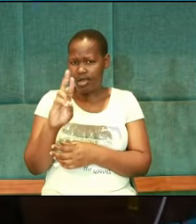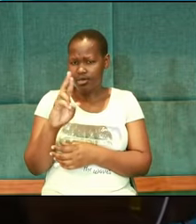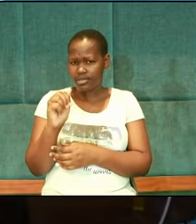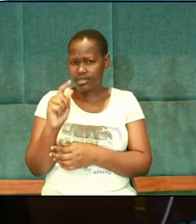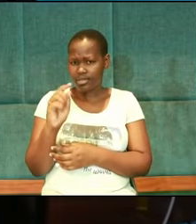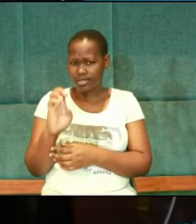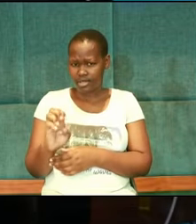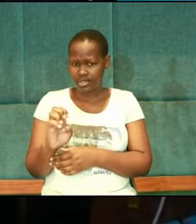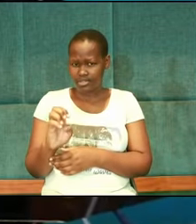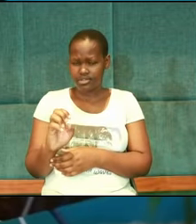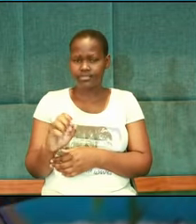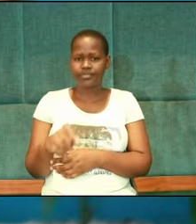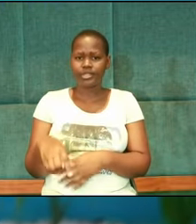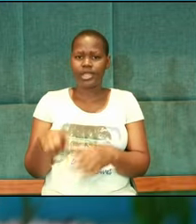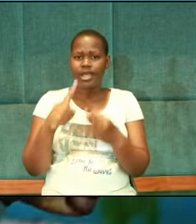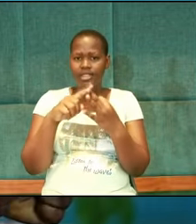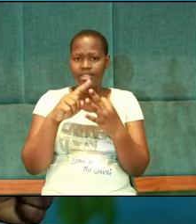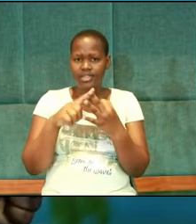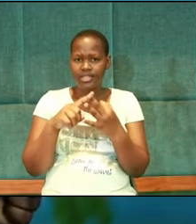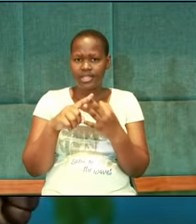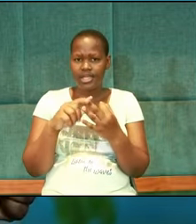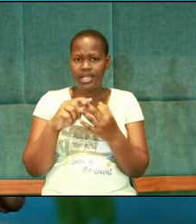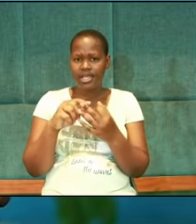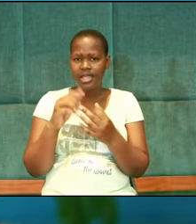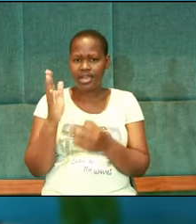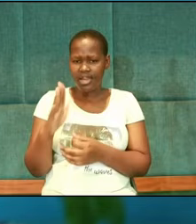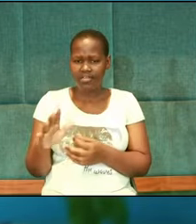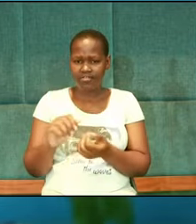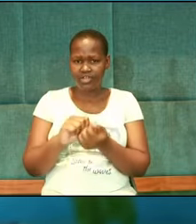change what you refuse to war confront.